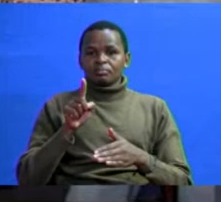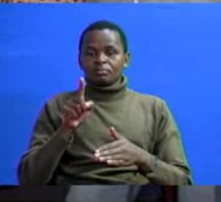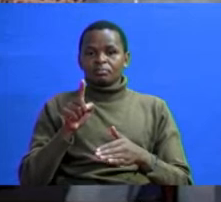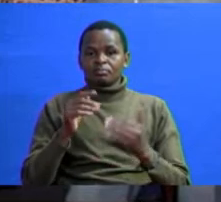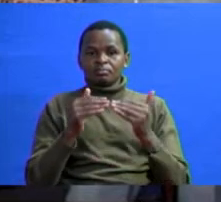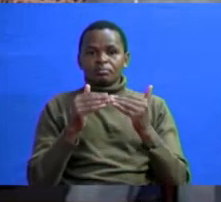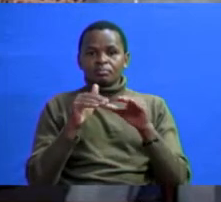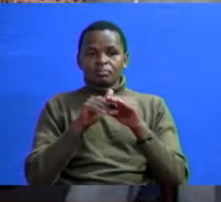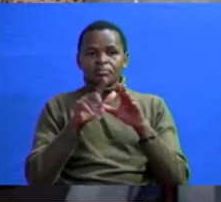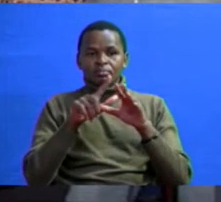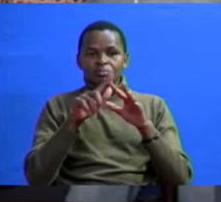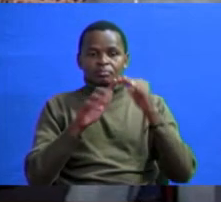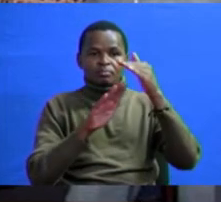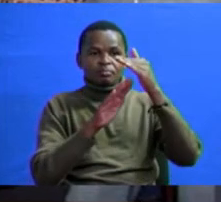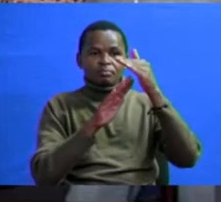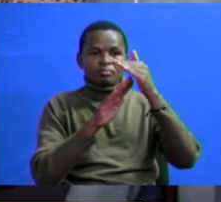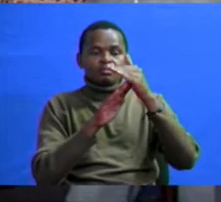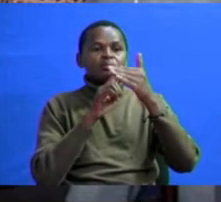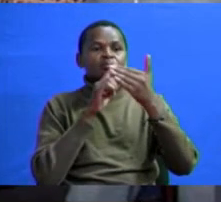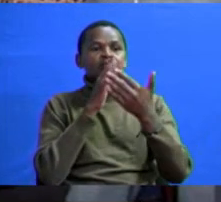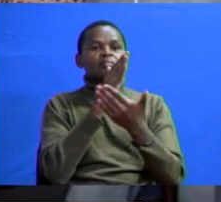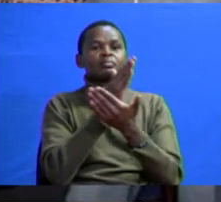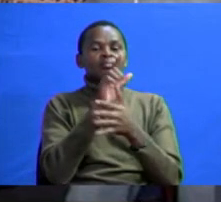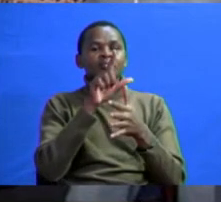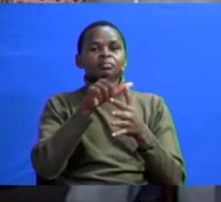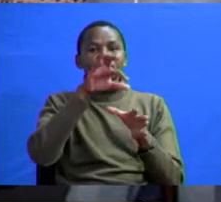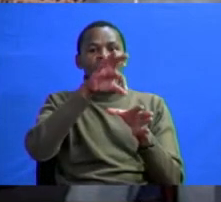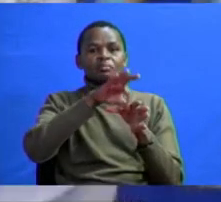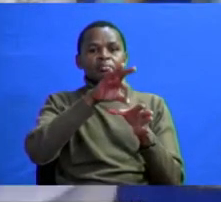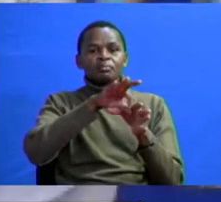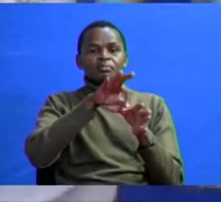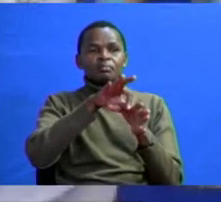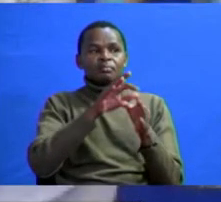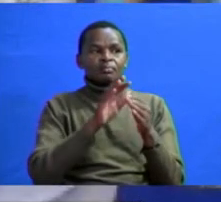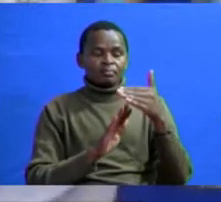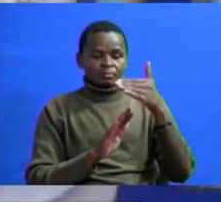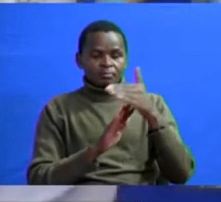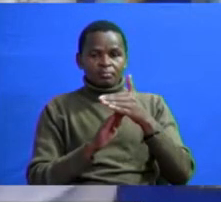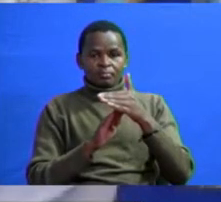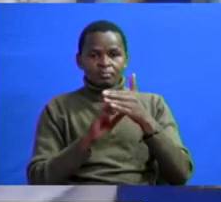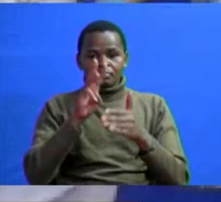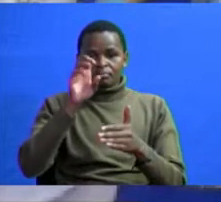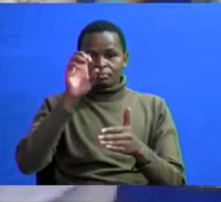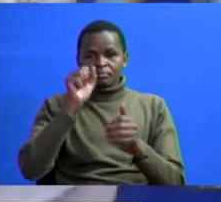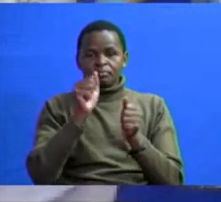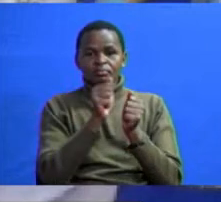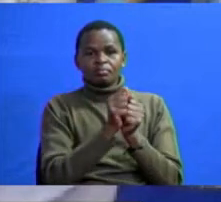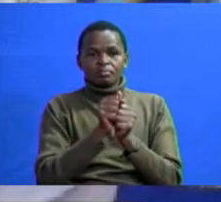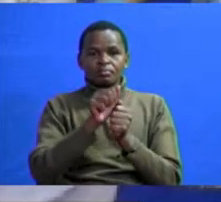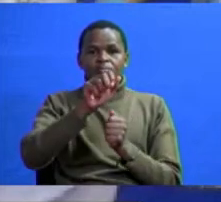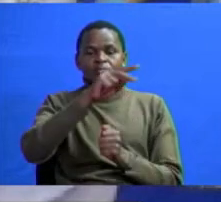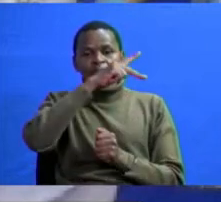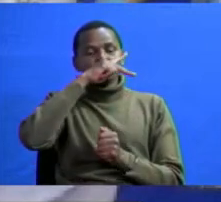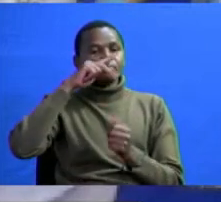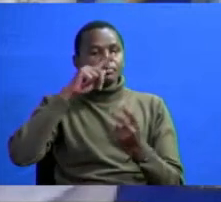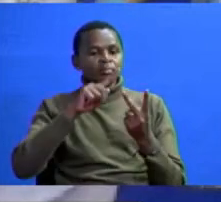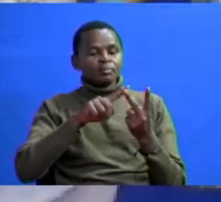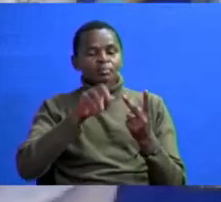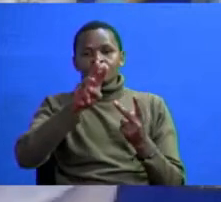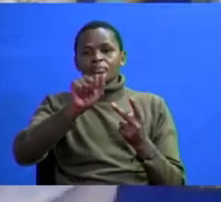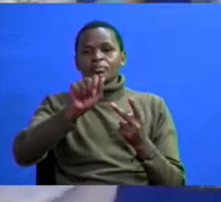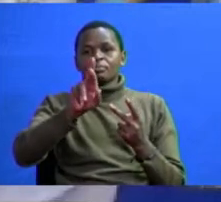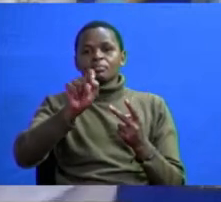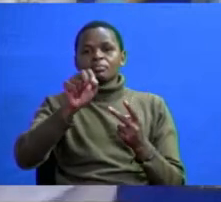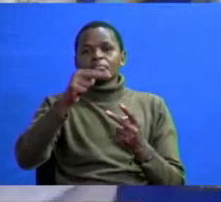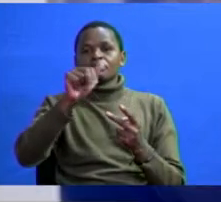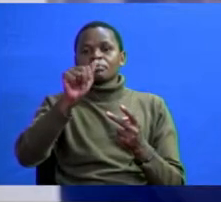in delivering the Supreme Court verdict on the election petition. Odinga was in a company of Kalonzo Musyoka, Martha Karua,